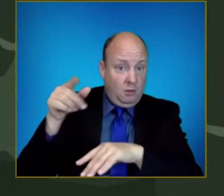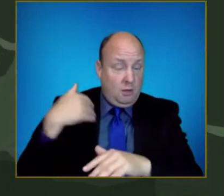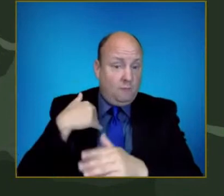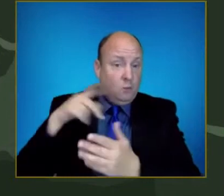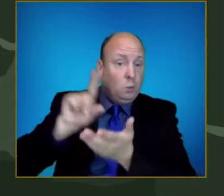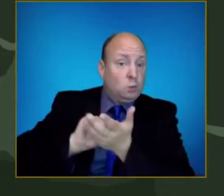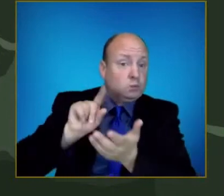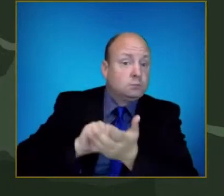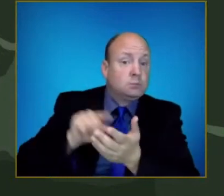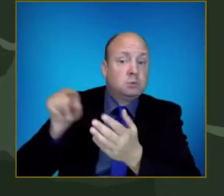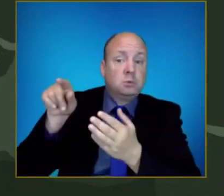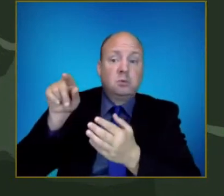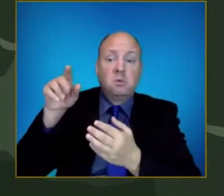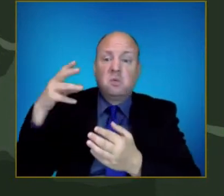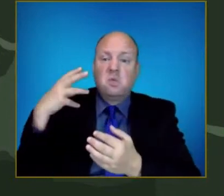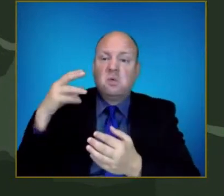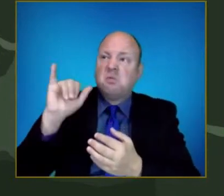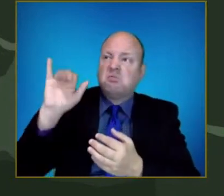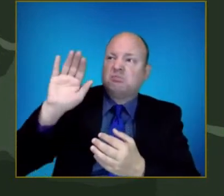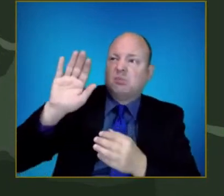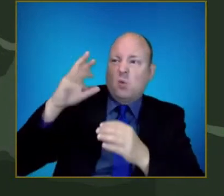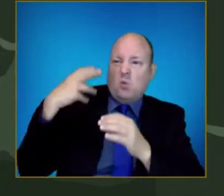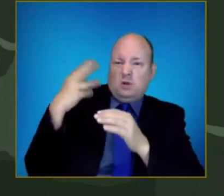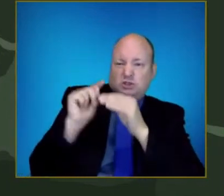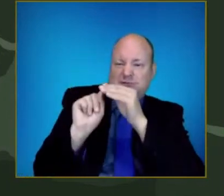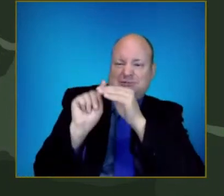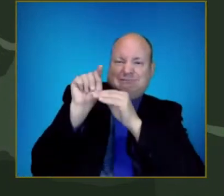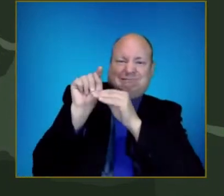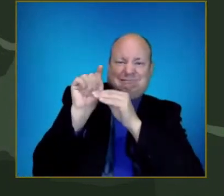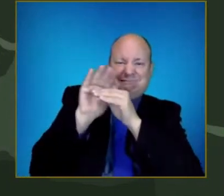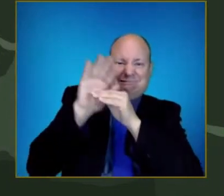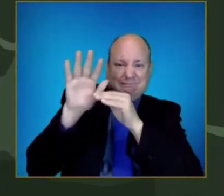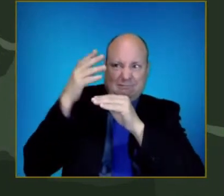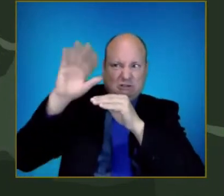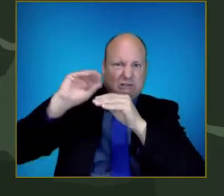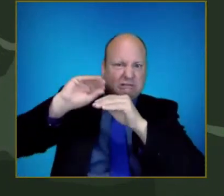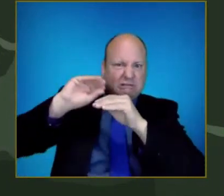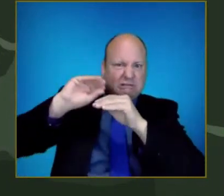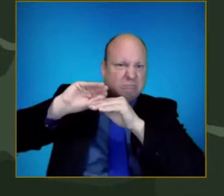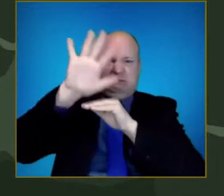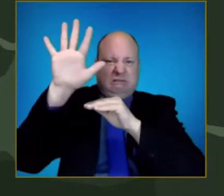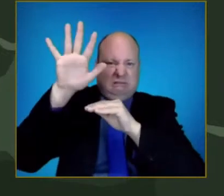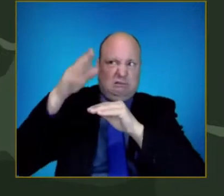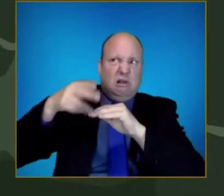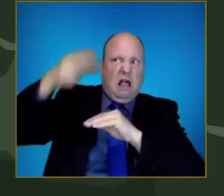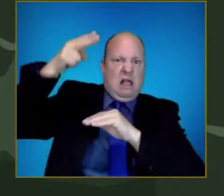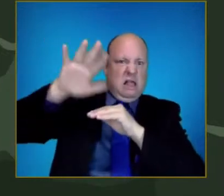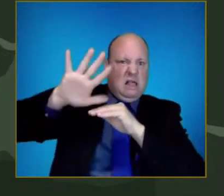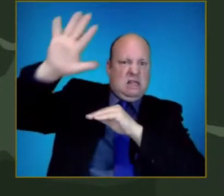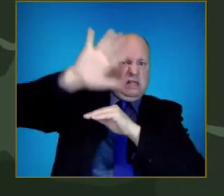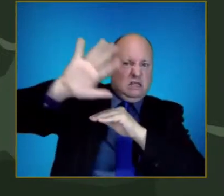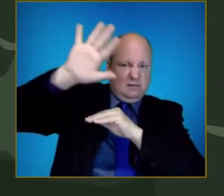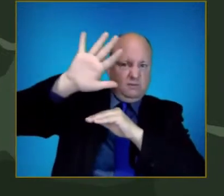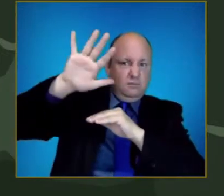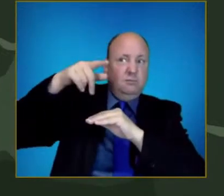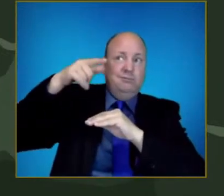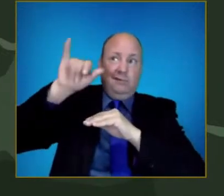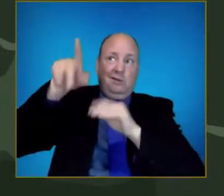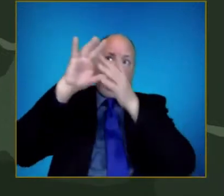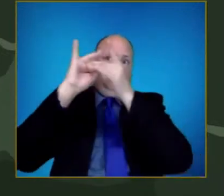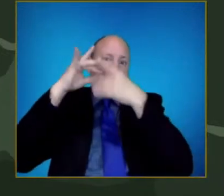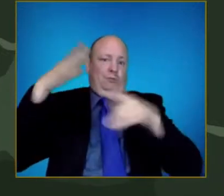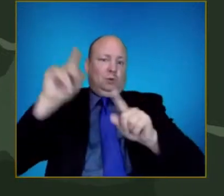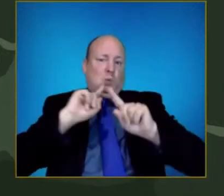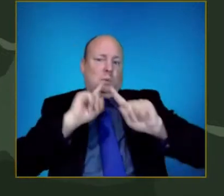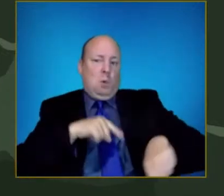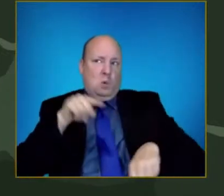Washington. We're seeing some huge spikes out there that public officials are reporting and are also showing up in the